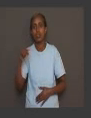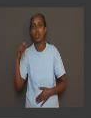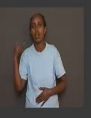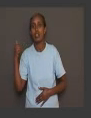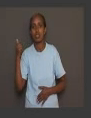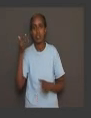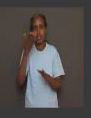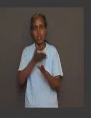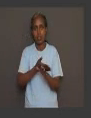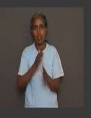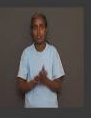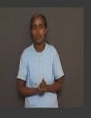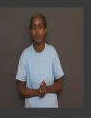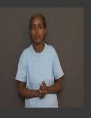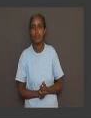side.